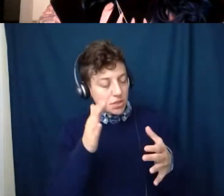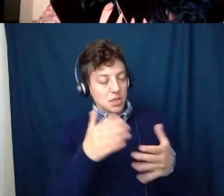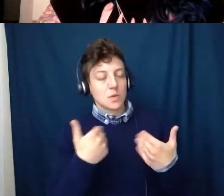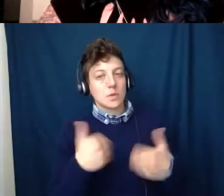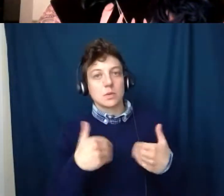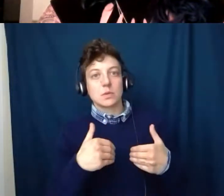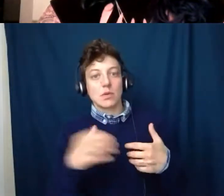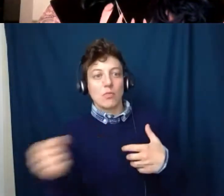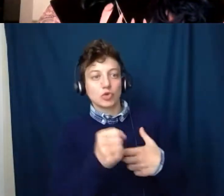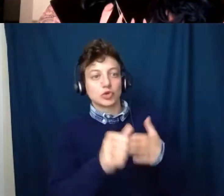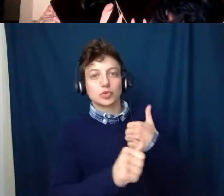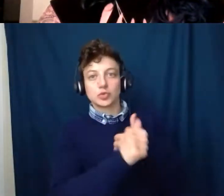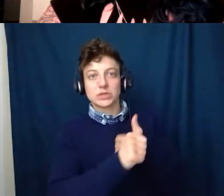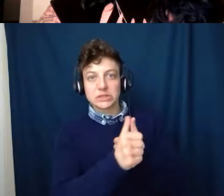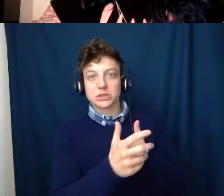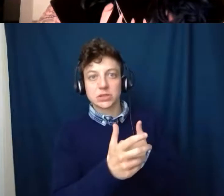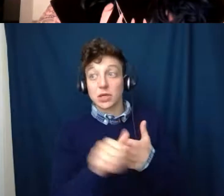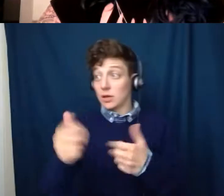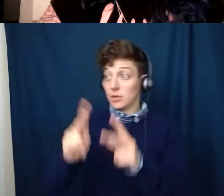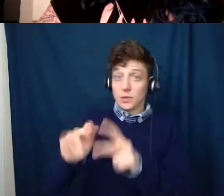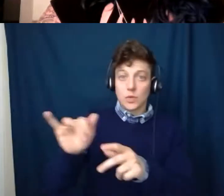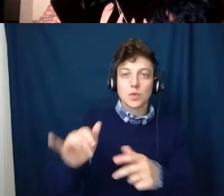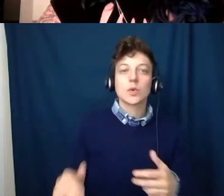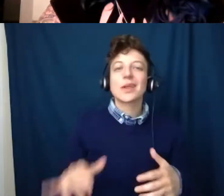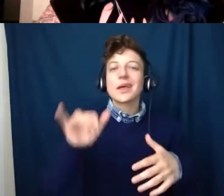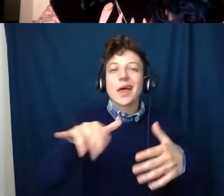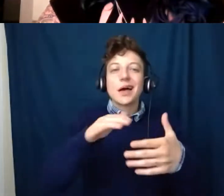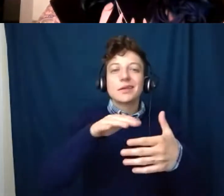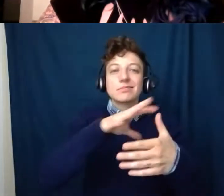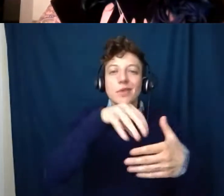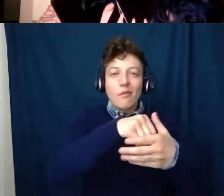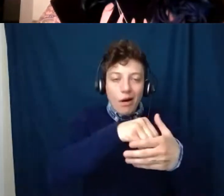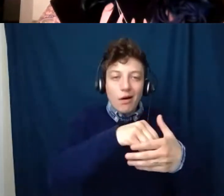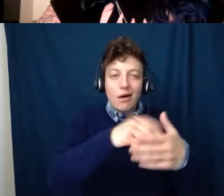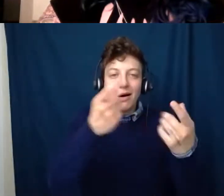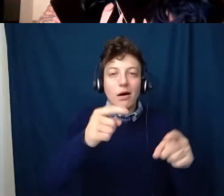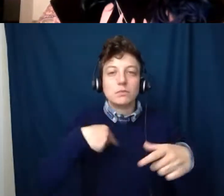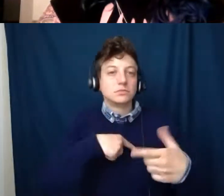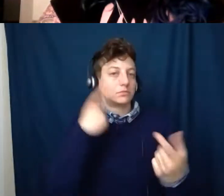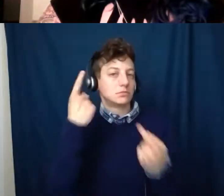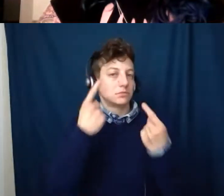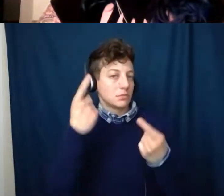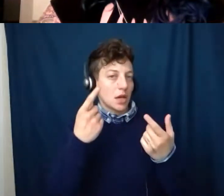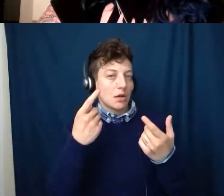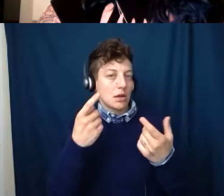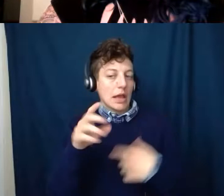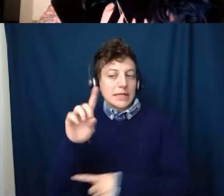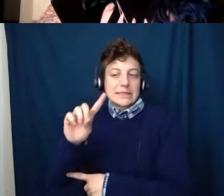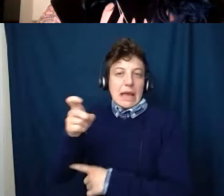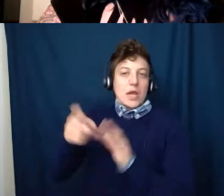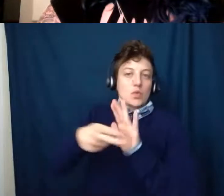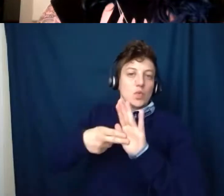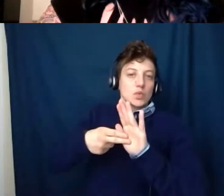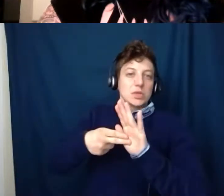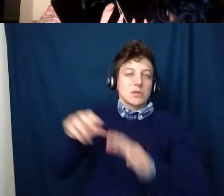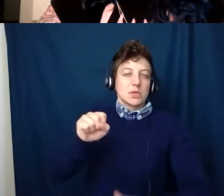risk. Those are kind of some of the components when we might think about a diagnosis of a substance use disorder.